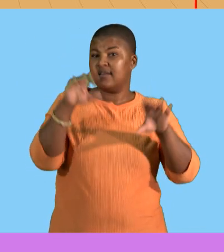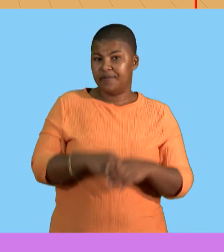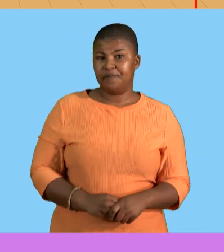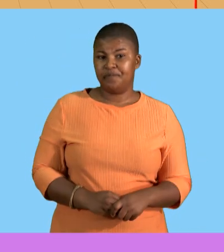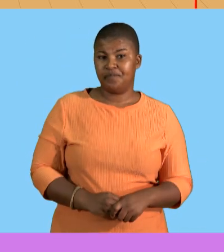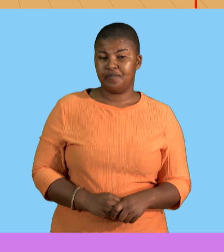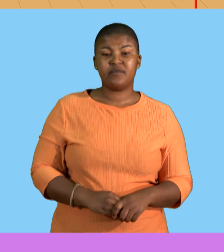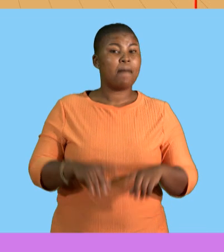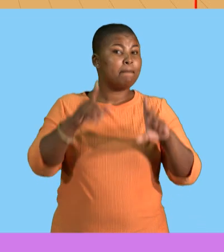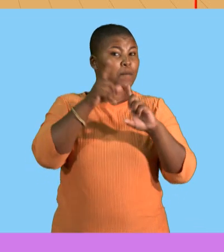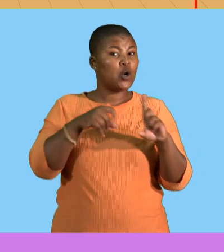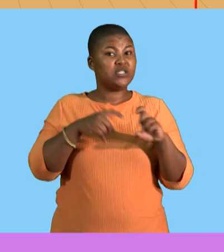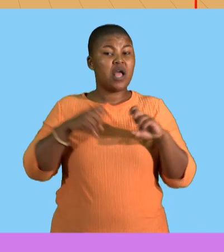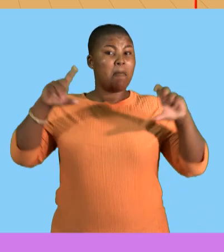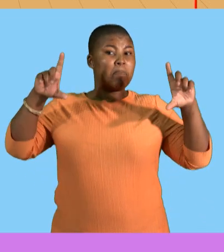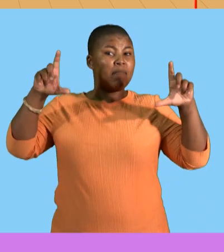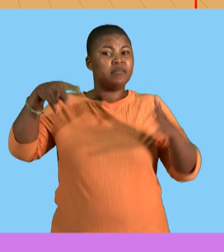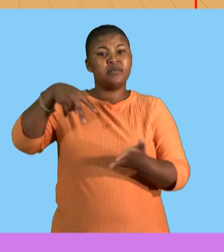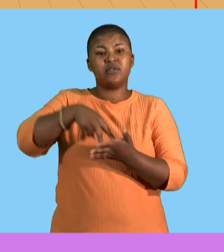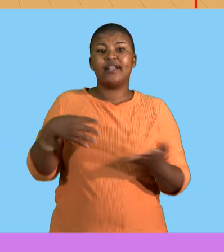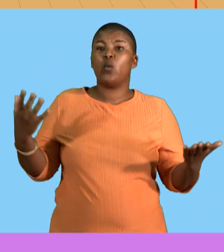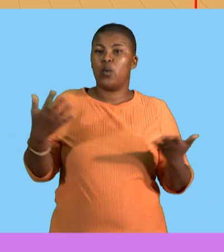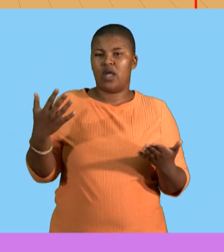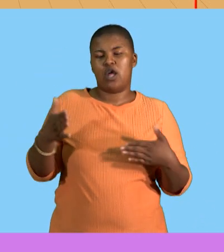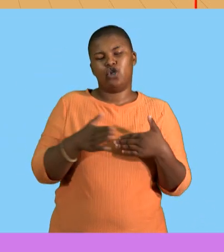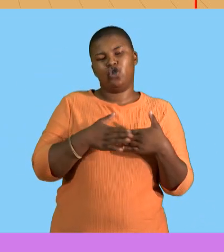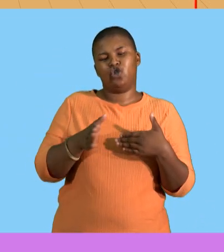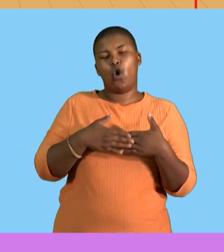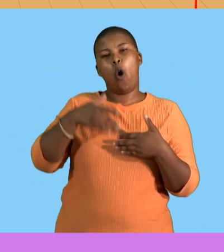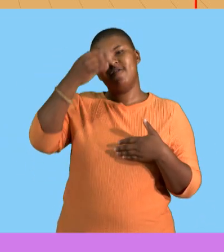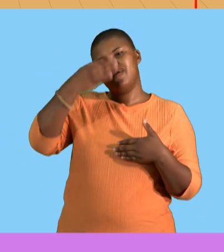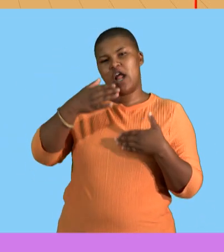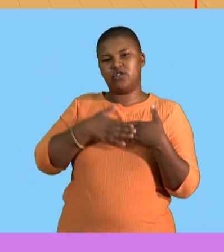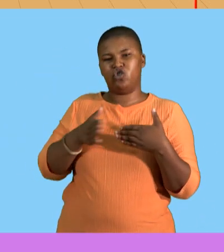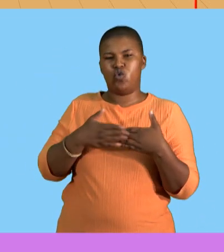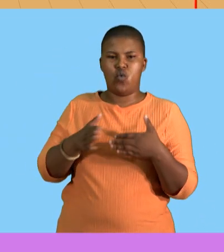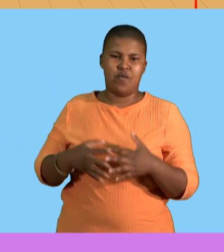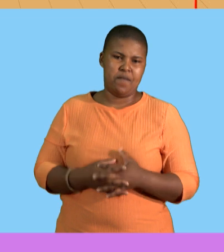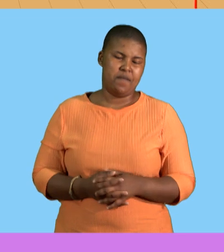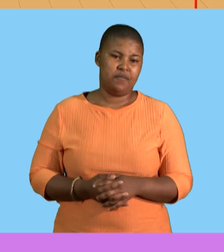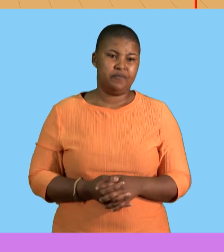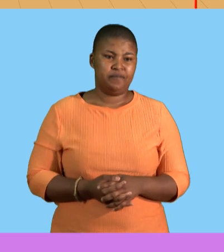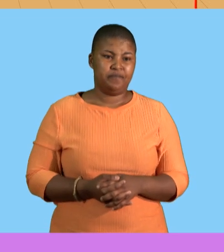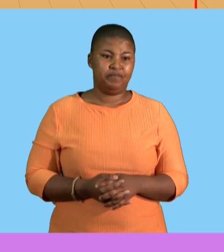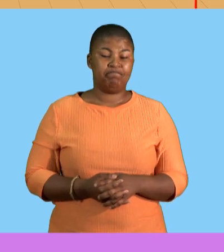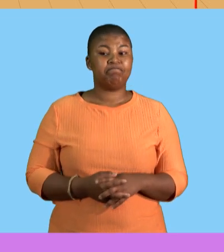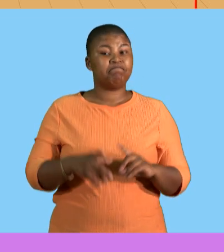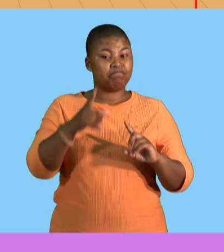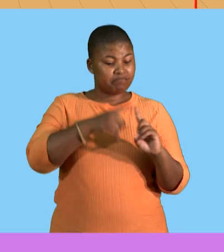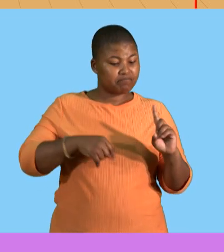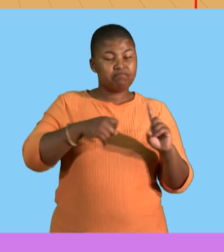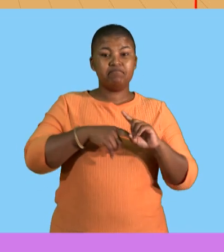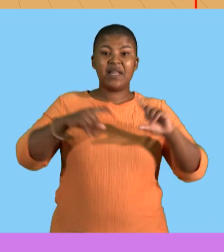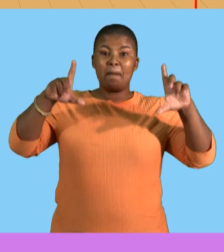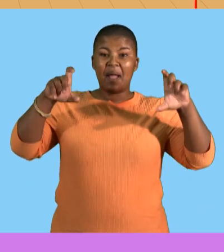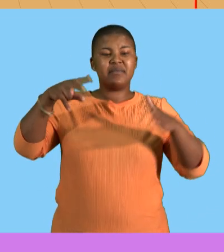did the photographer stand? It was by the front door. So, the photographer was